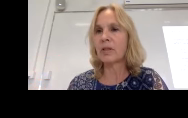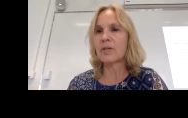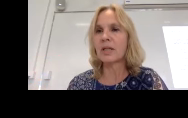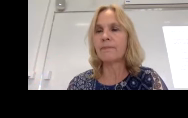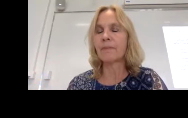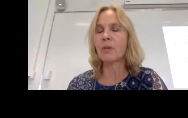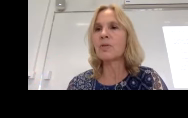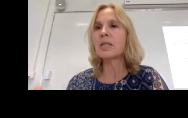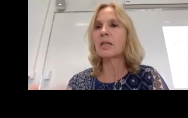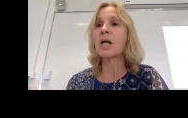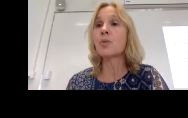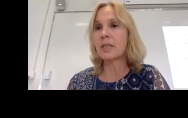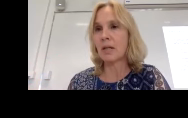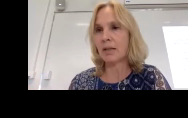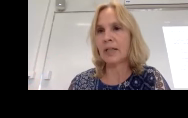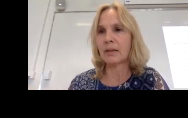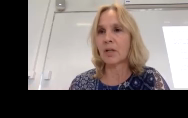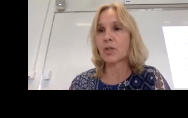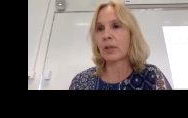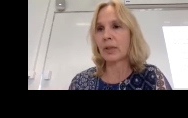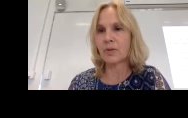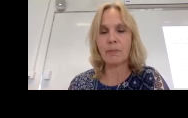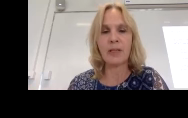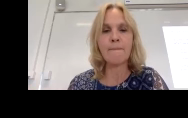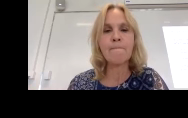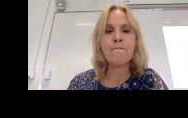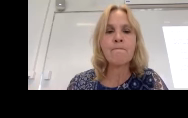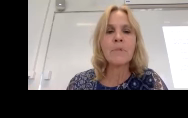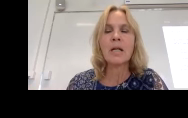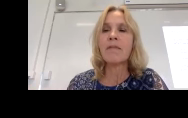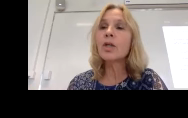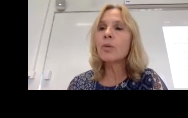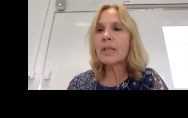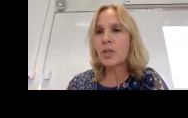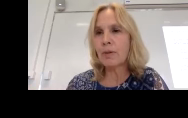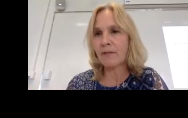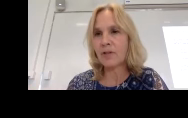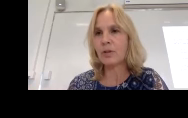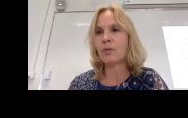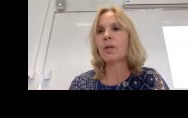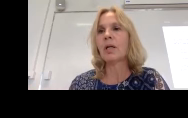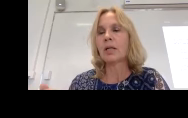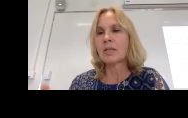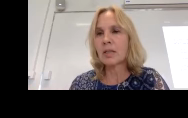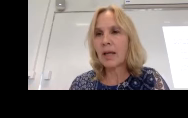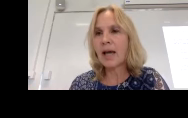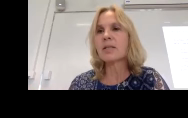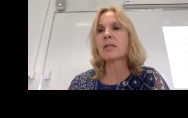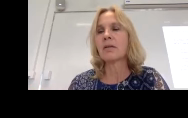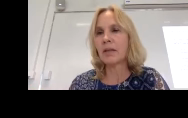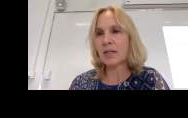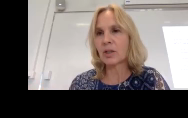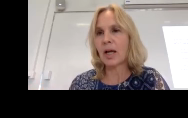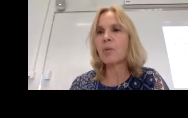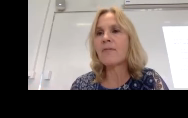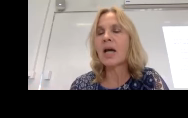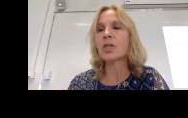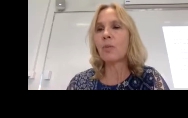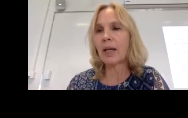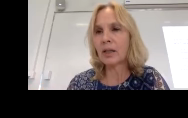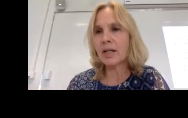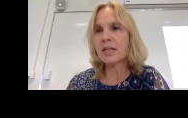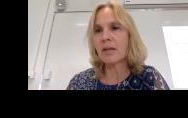button when you see a country sign like Australia or something. There you really do have to select the lexical item. You